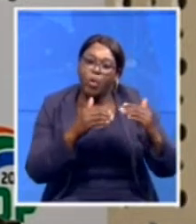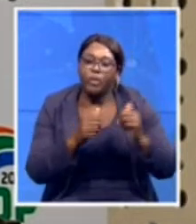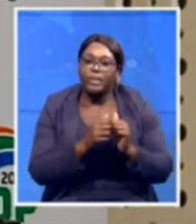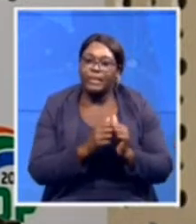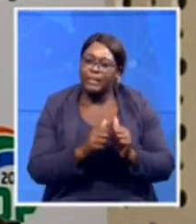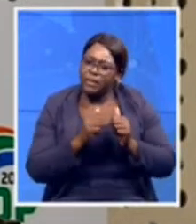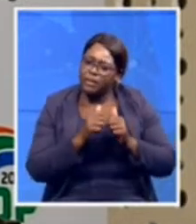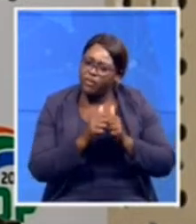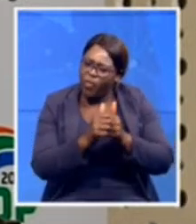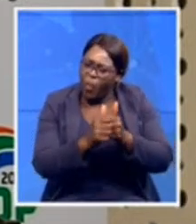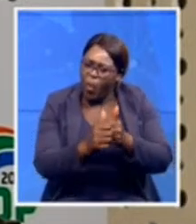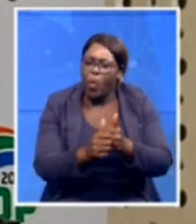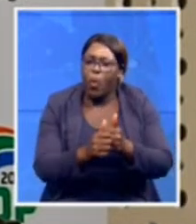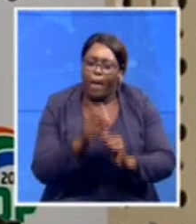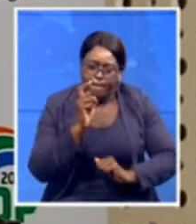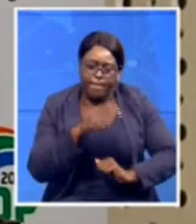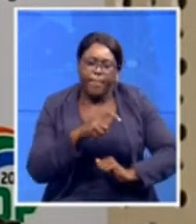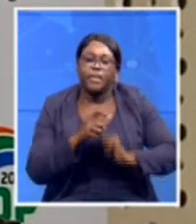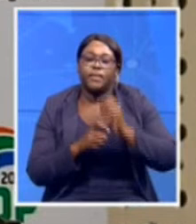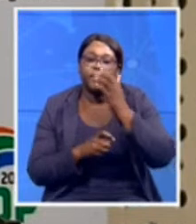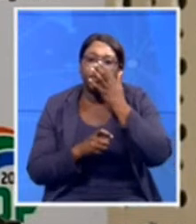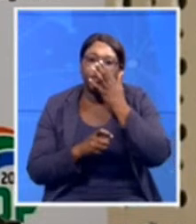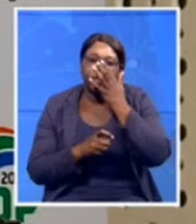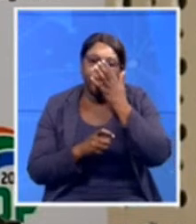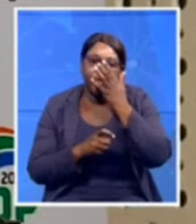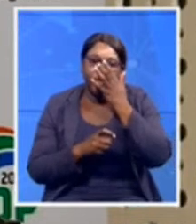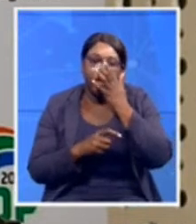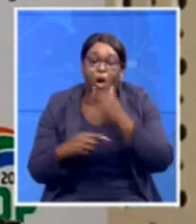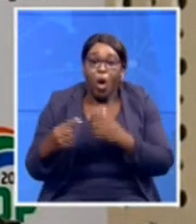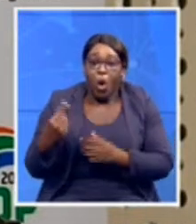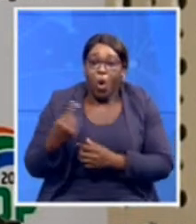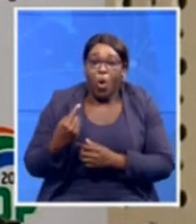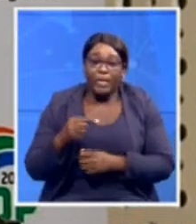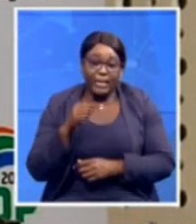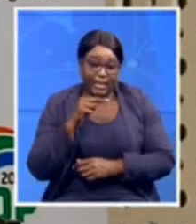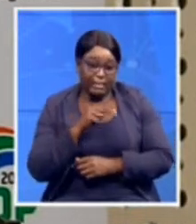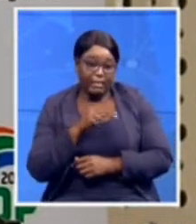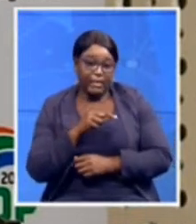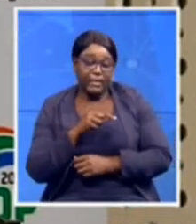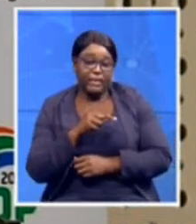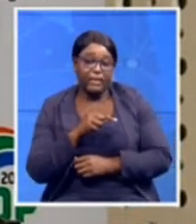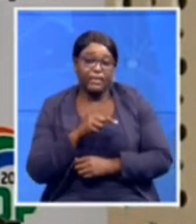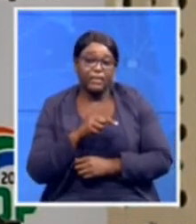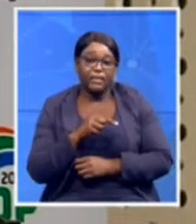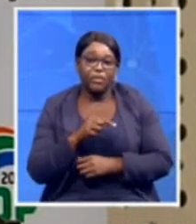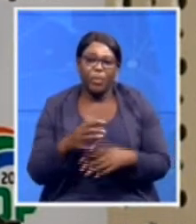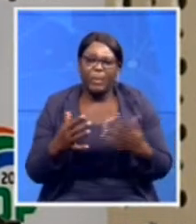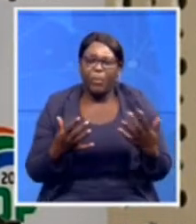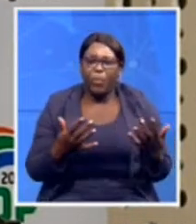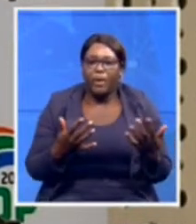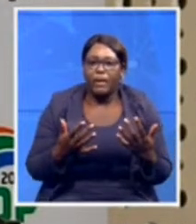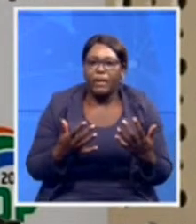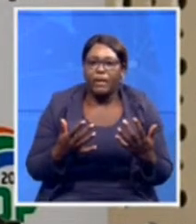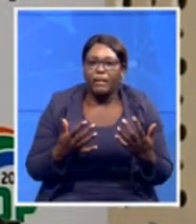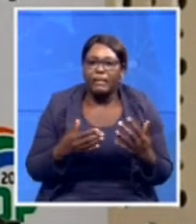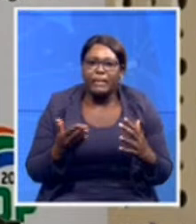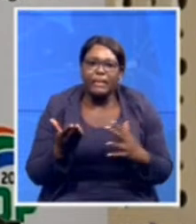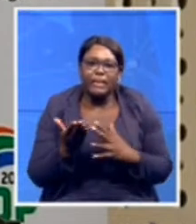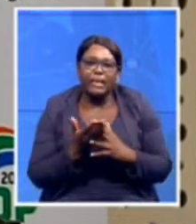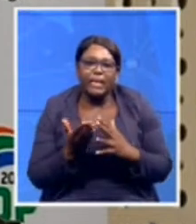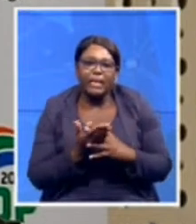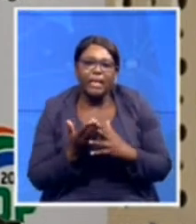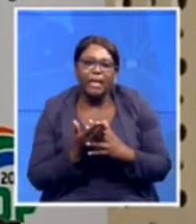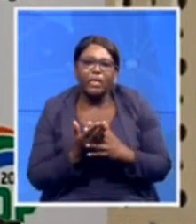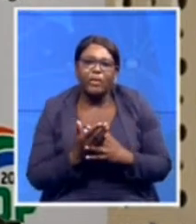categories. And it's only in that instance where that case has been sufficiently motivated for that we'll be able to present